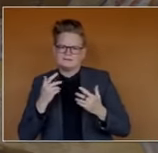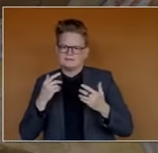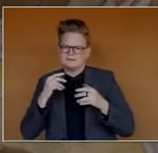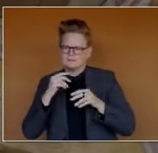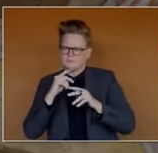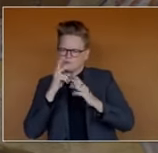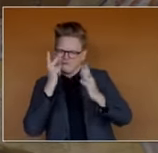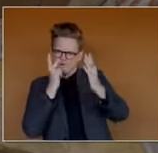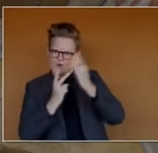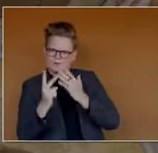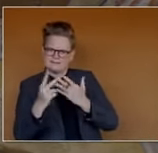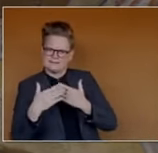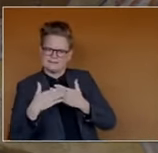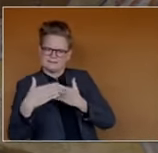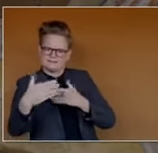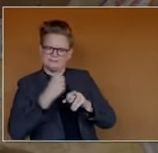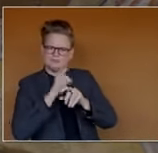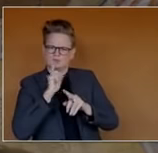budget lands.